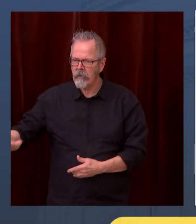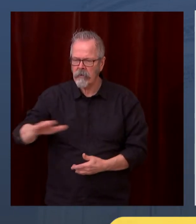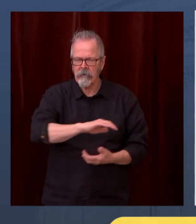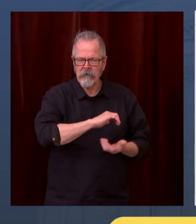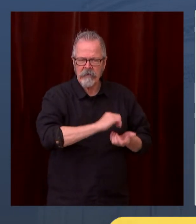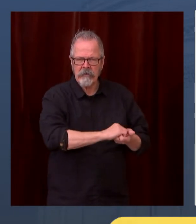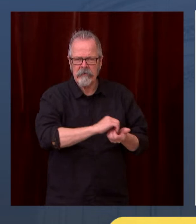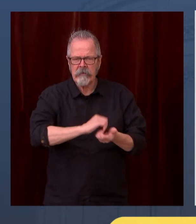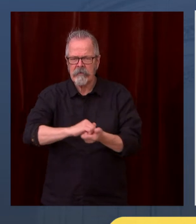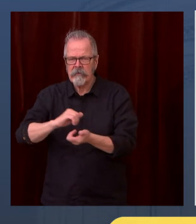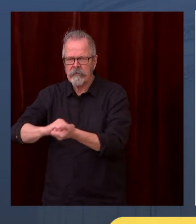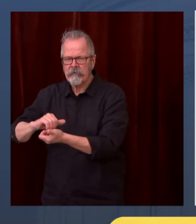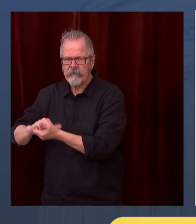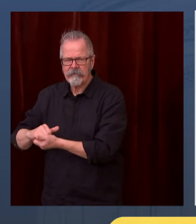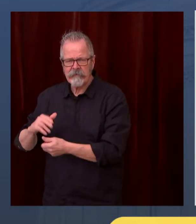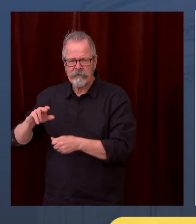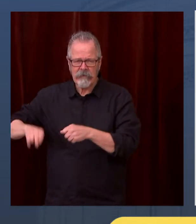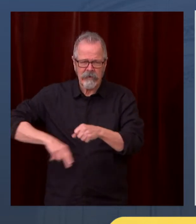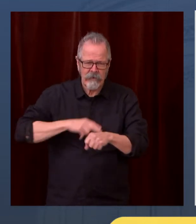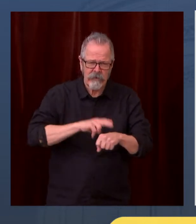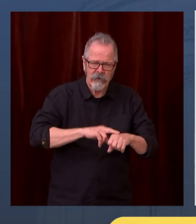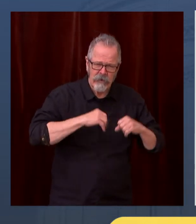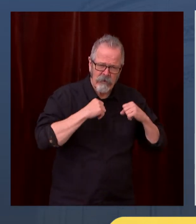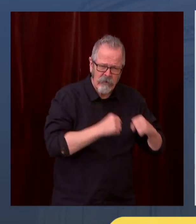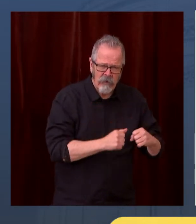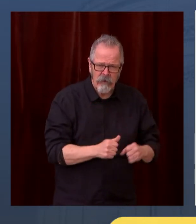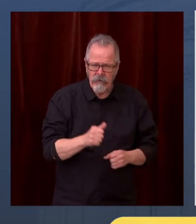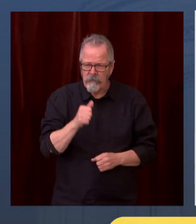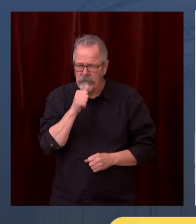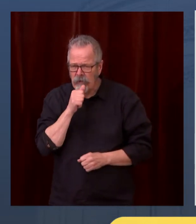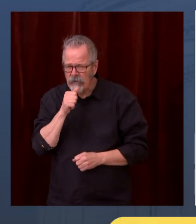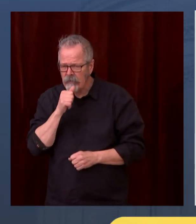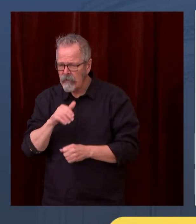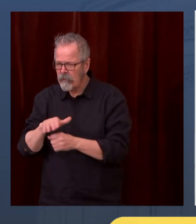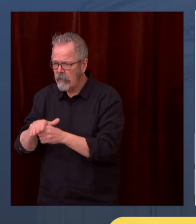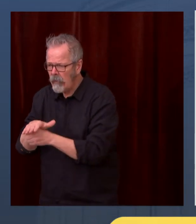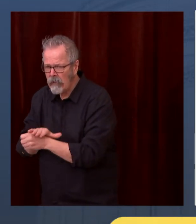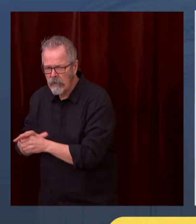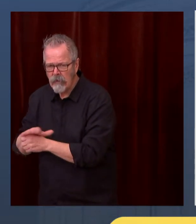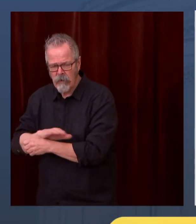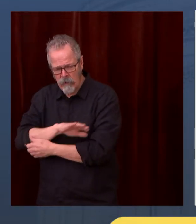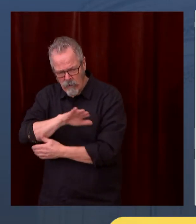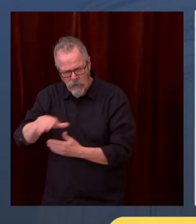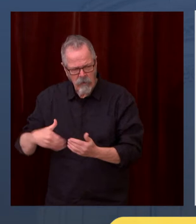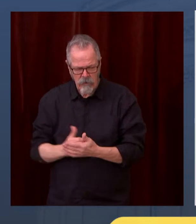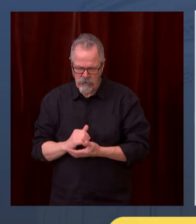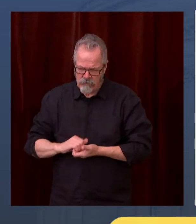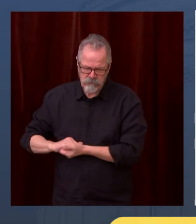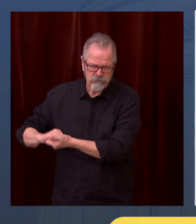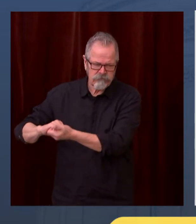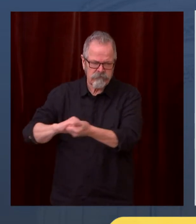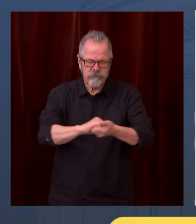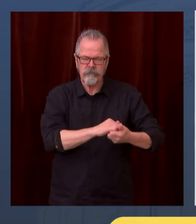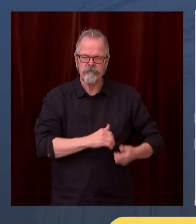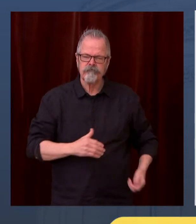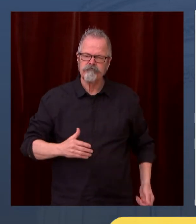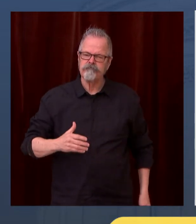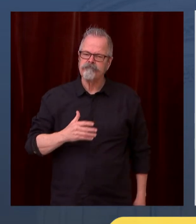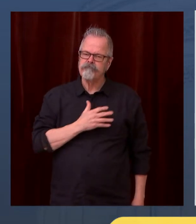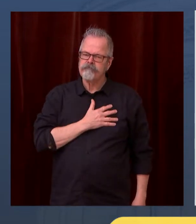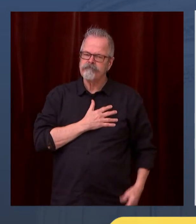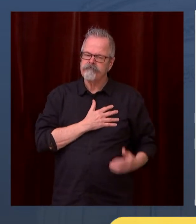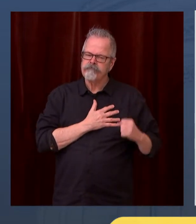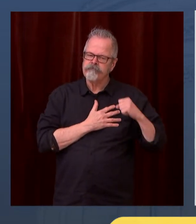our local and private sector partners who are all working together every single day to vaccinate as